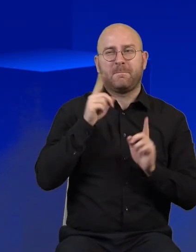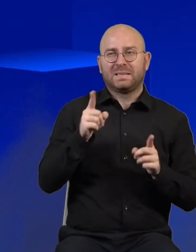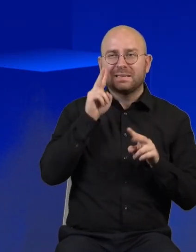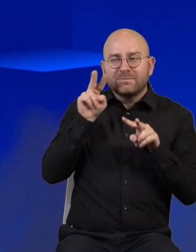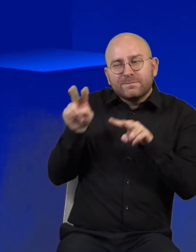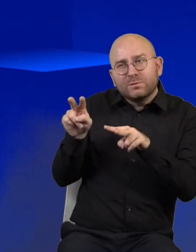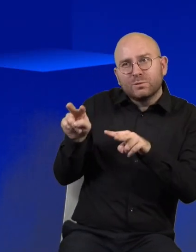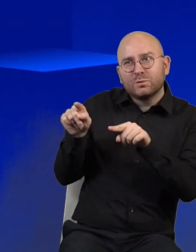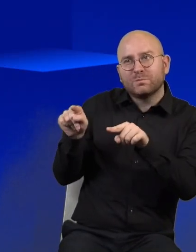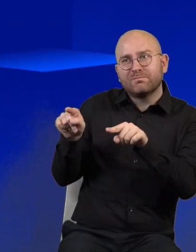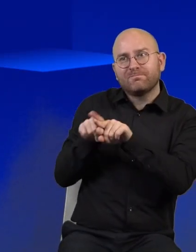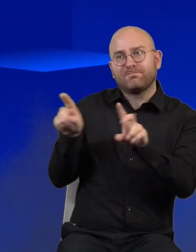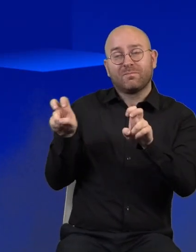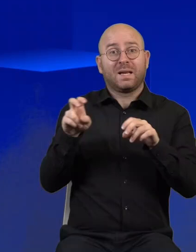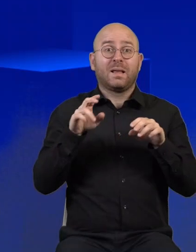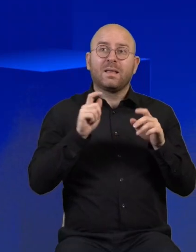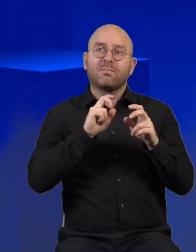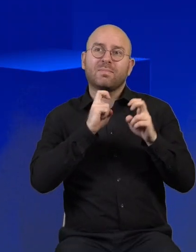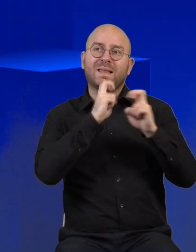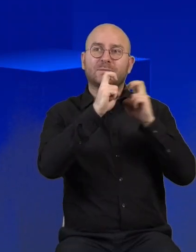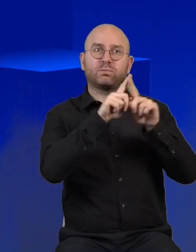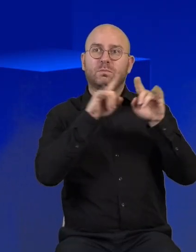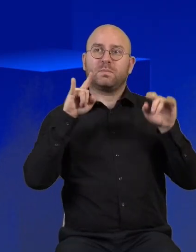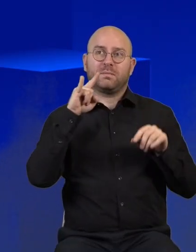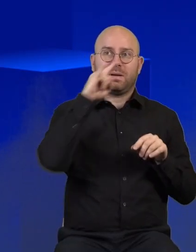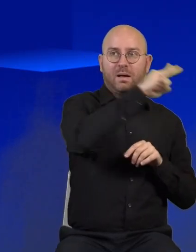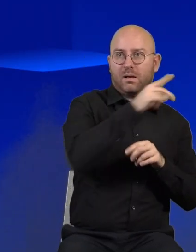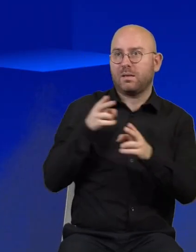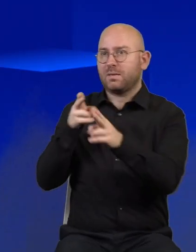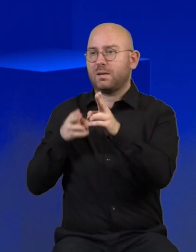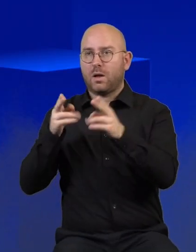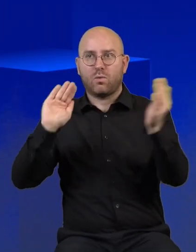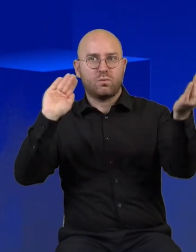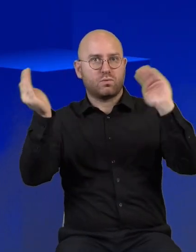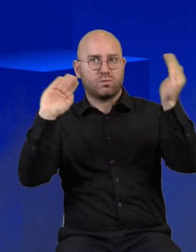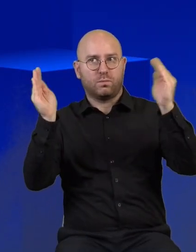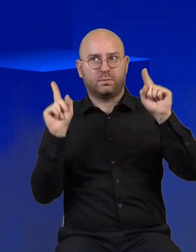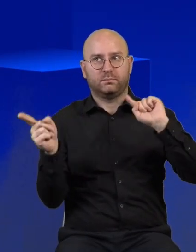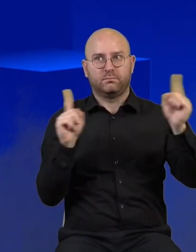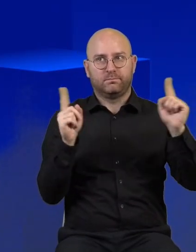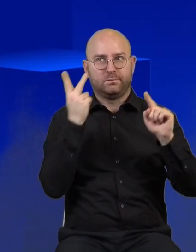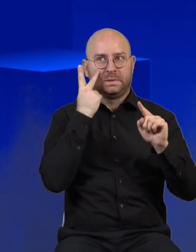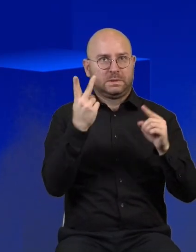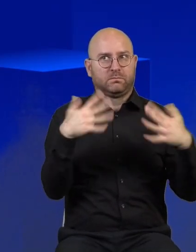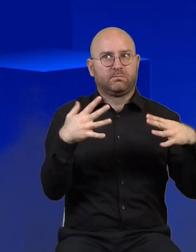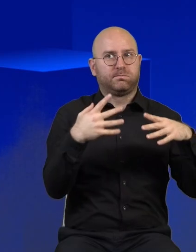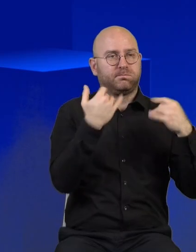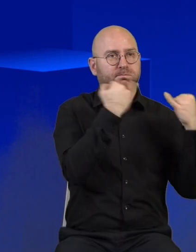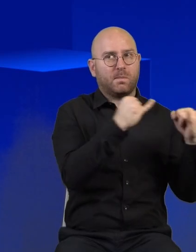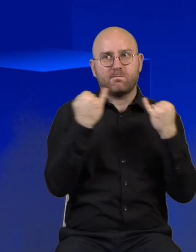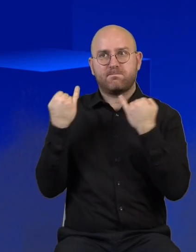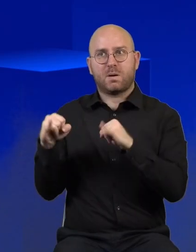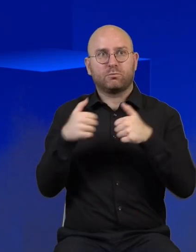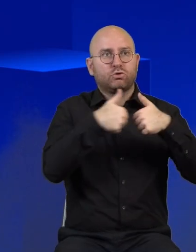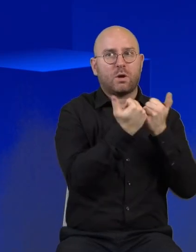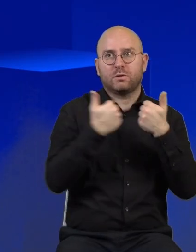only cars and rail, but also rail and other means of transport. And electric